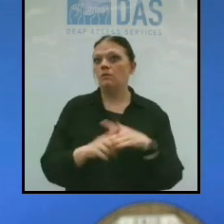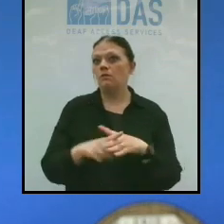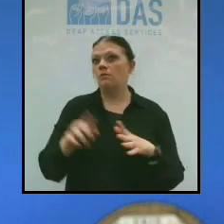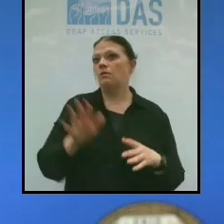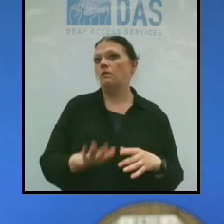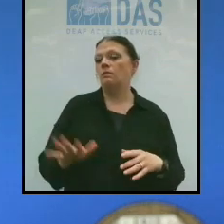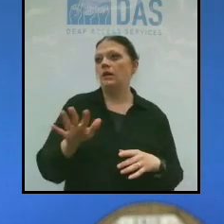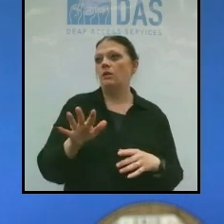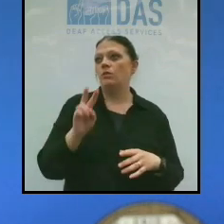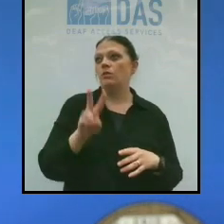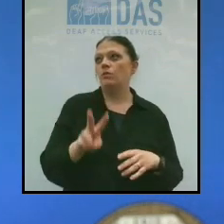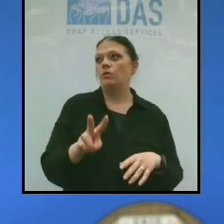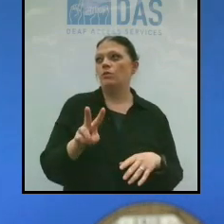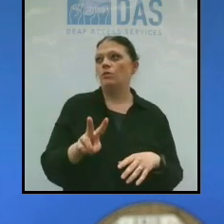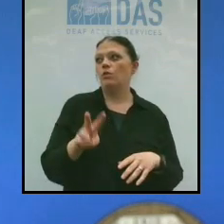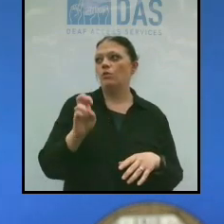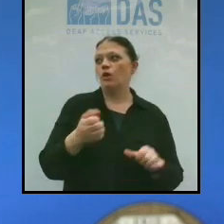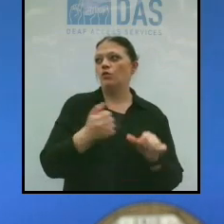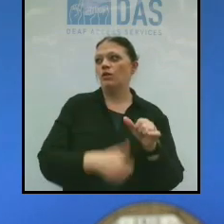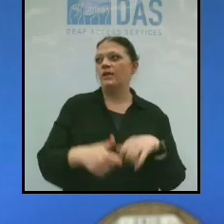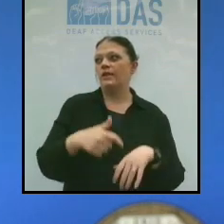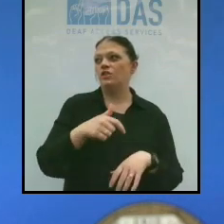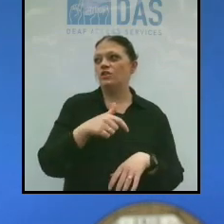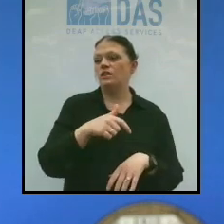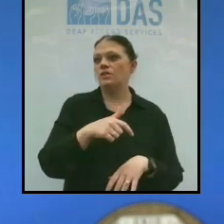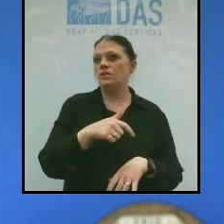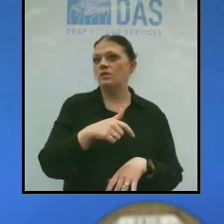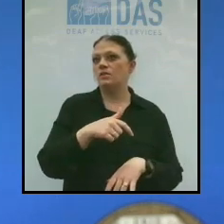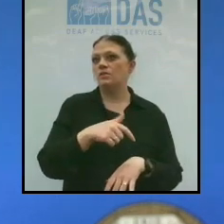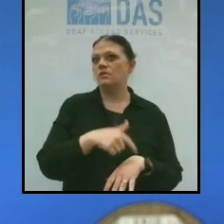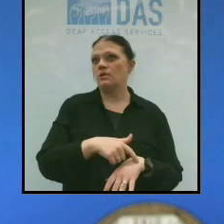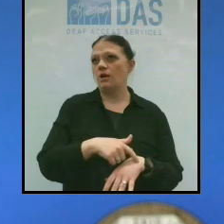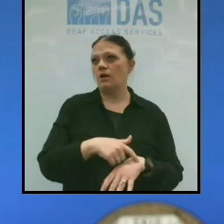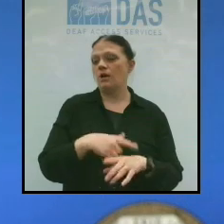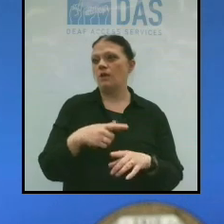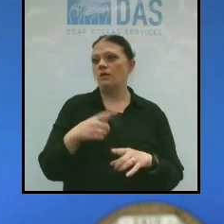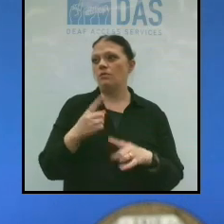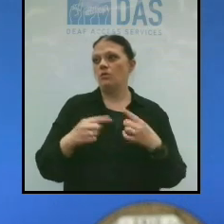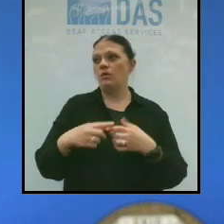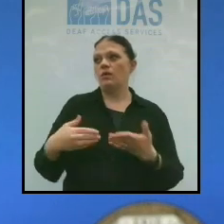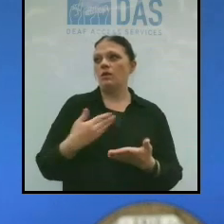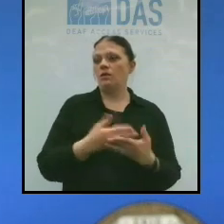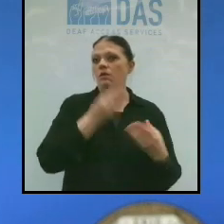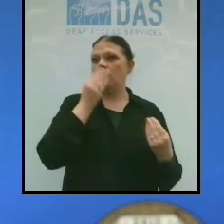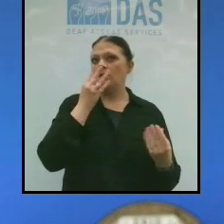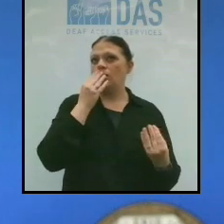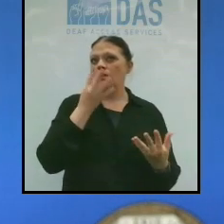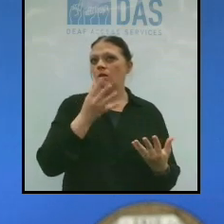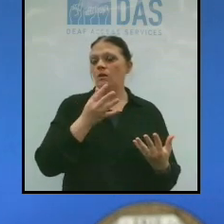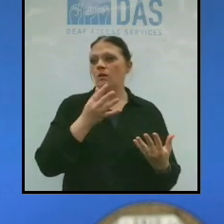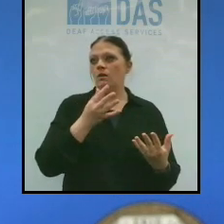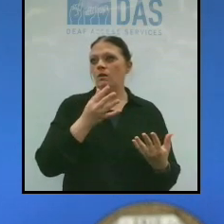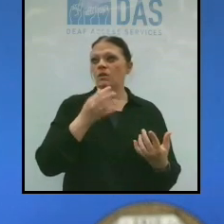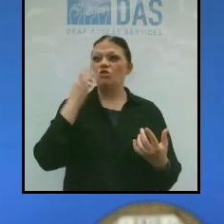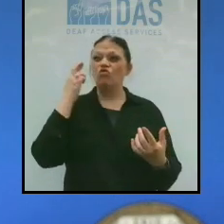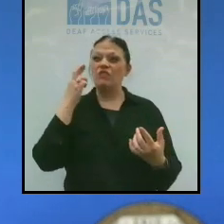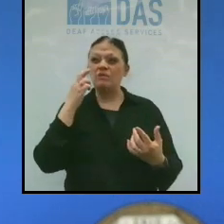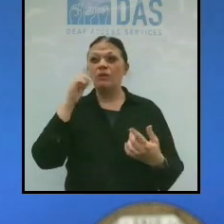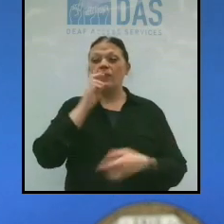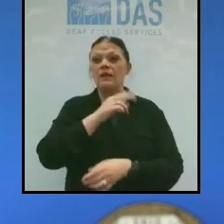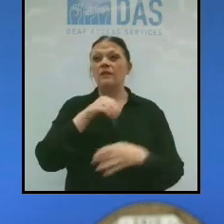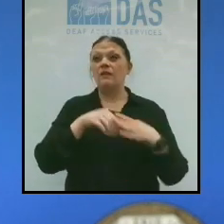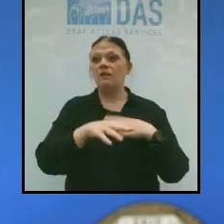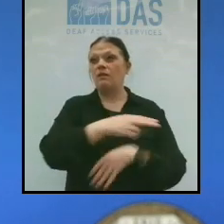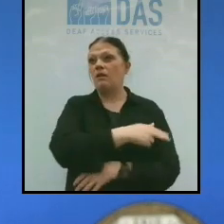about 200 at a time, it seems, on some days that have been coming through. Is it reasonable to think that